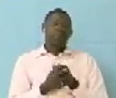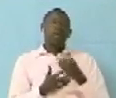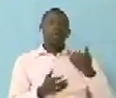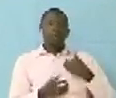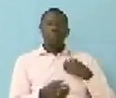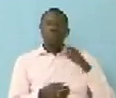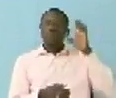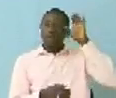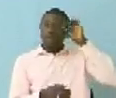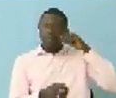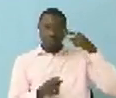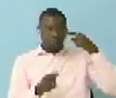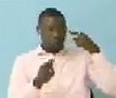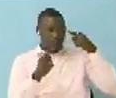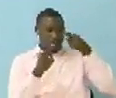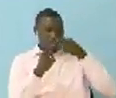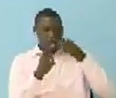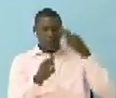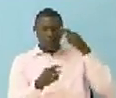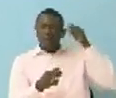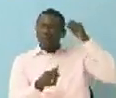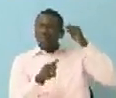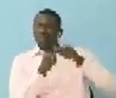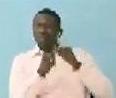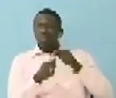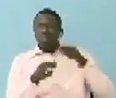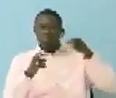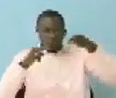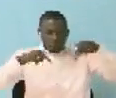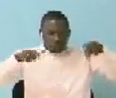people can refer to those tapes that were recorded.